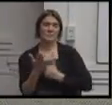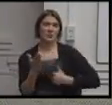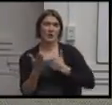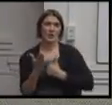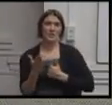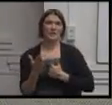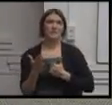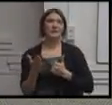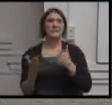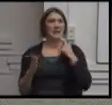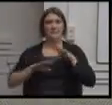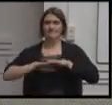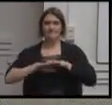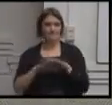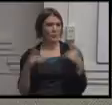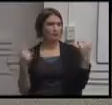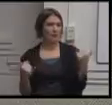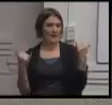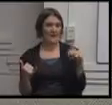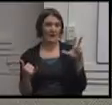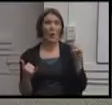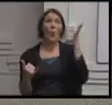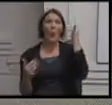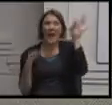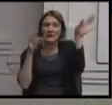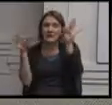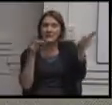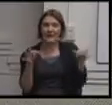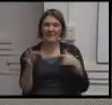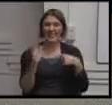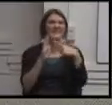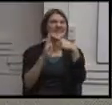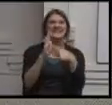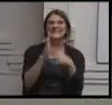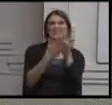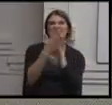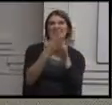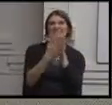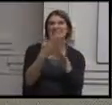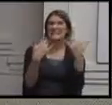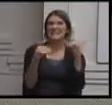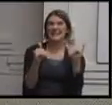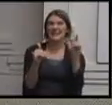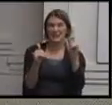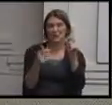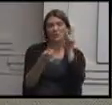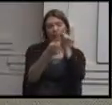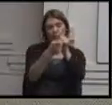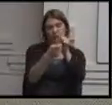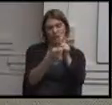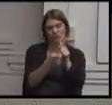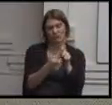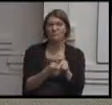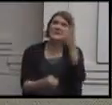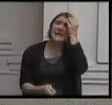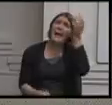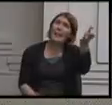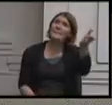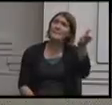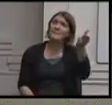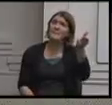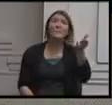not going to take that up right now, why it doesn't feel fully formed enough to bring to the whole board,